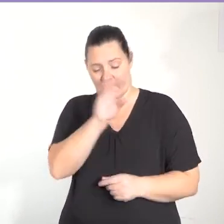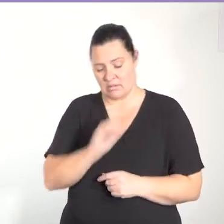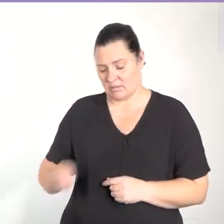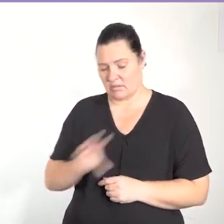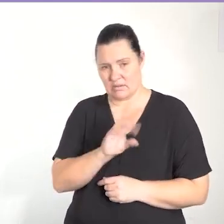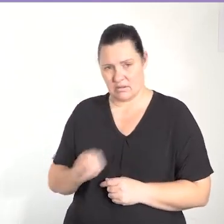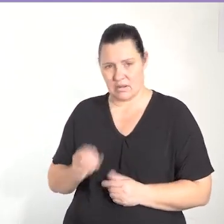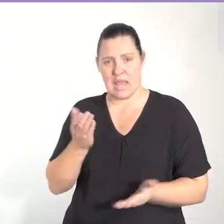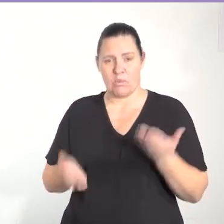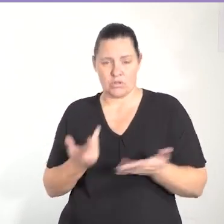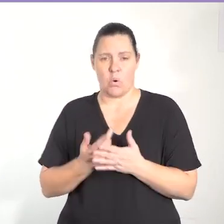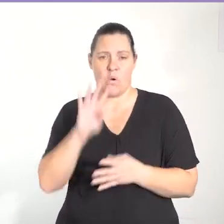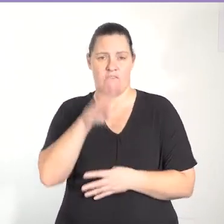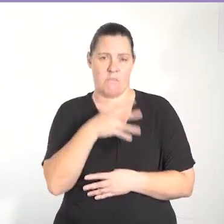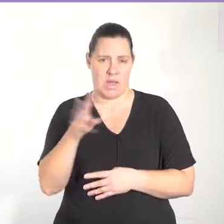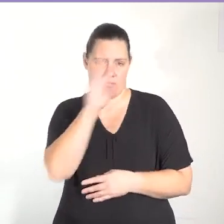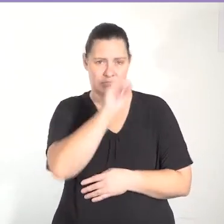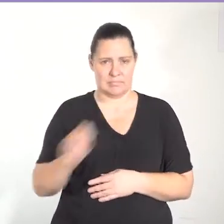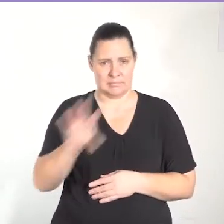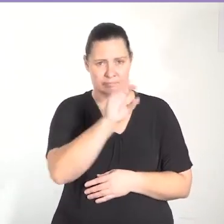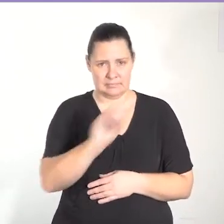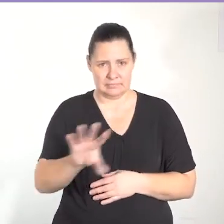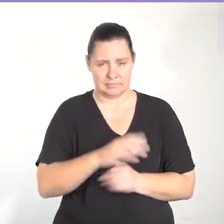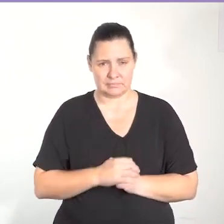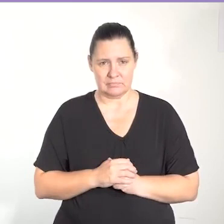an equation, or a formula.